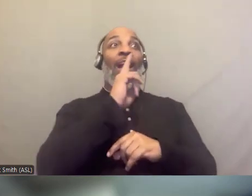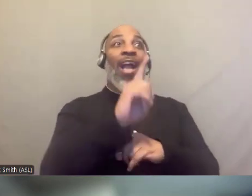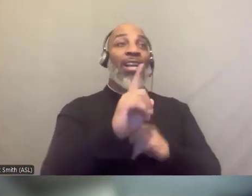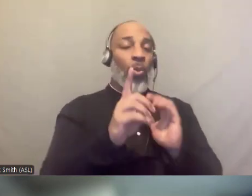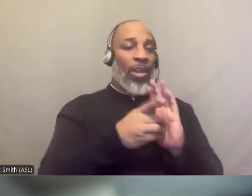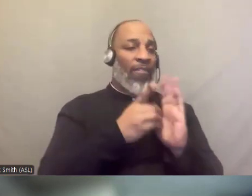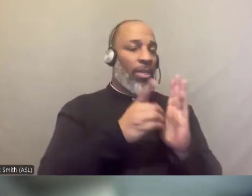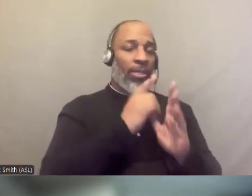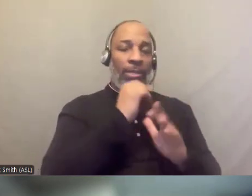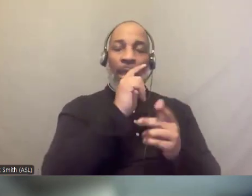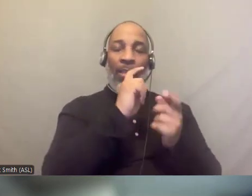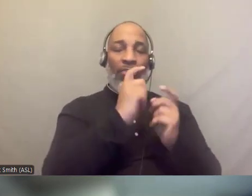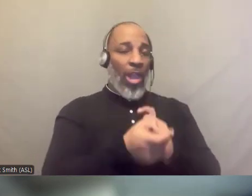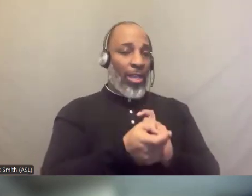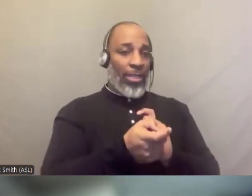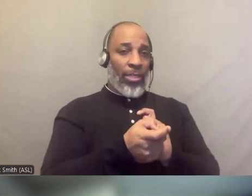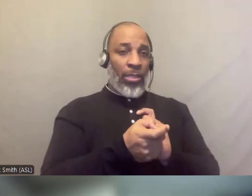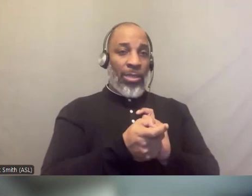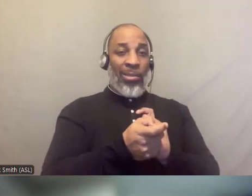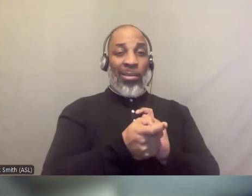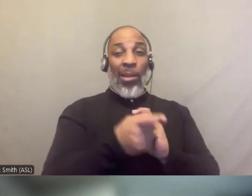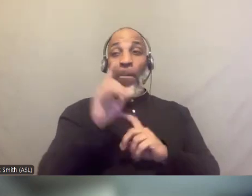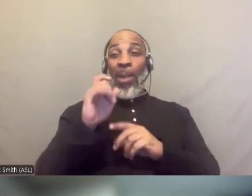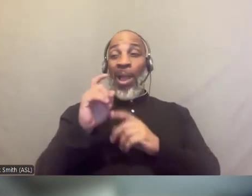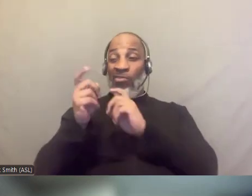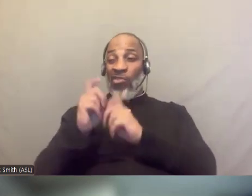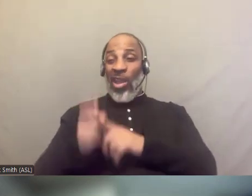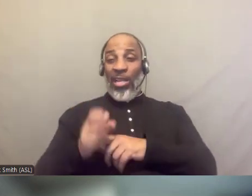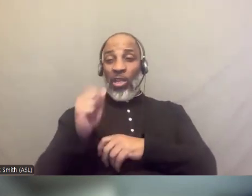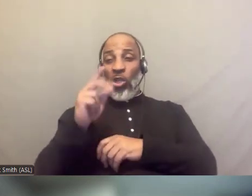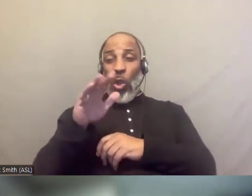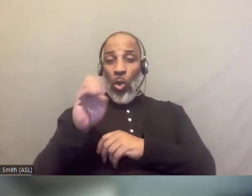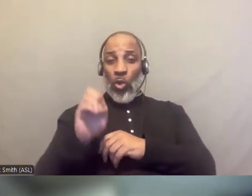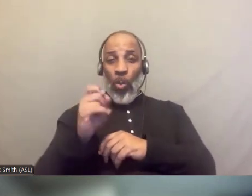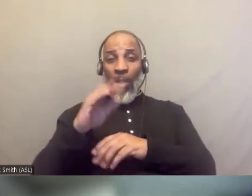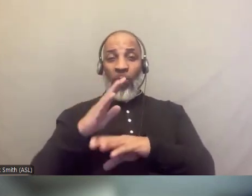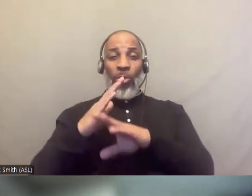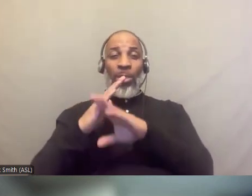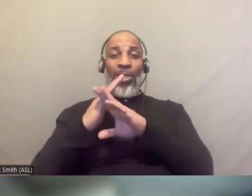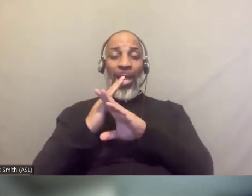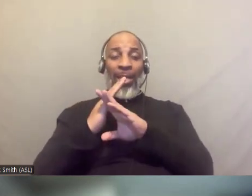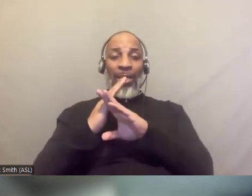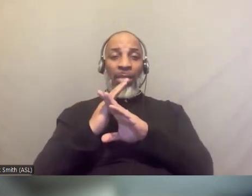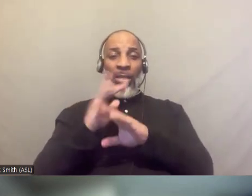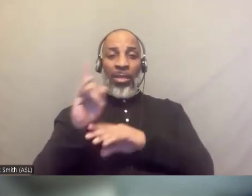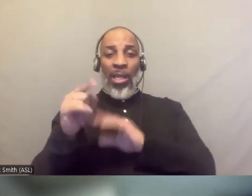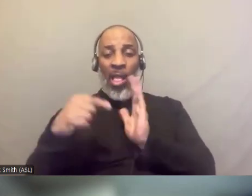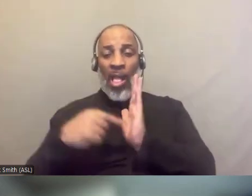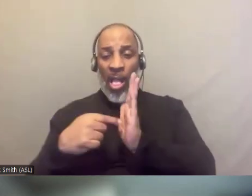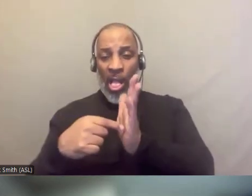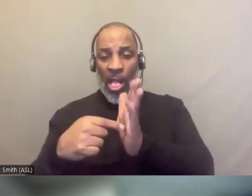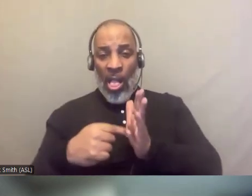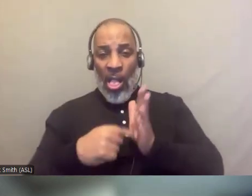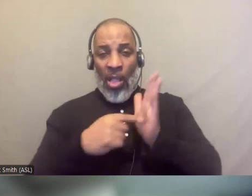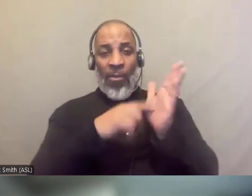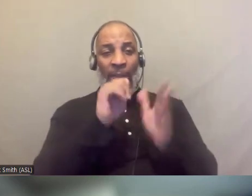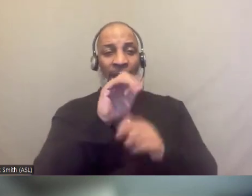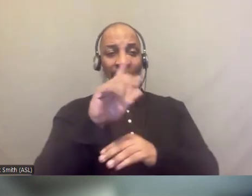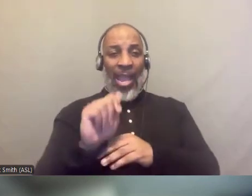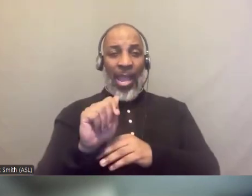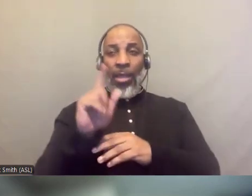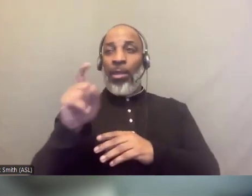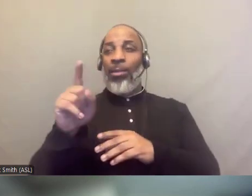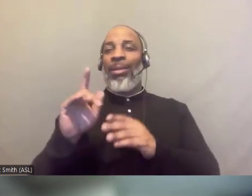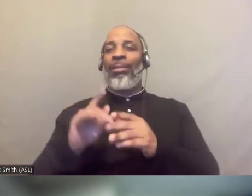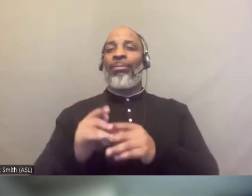change, but by narrowing the scope of protections intended afforded by the ADA, it basically